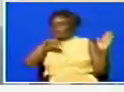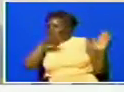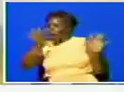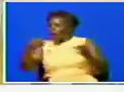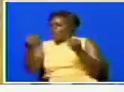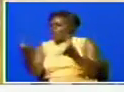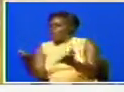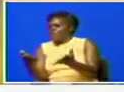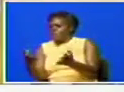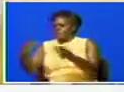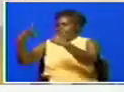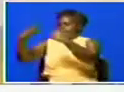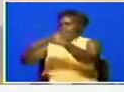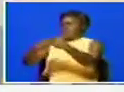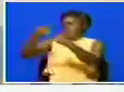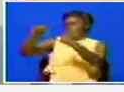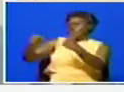Odinga,